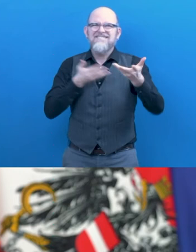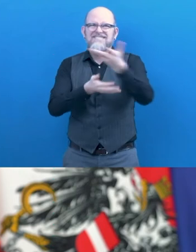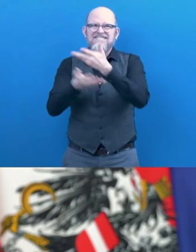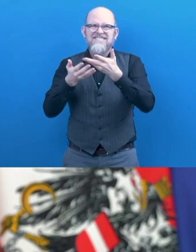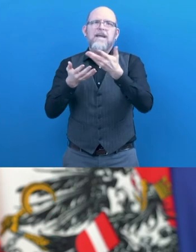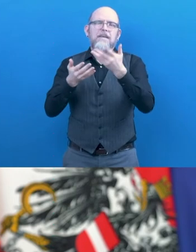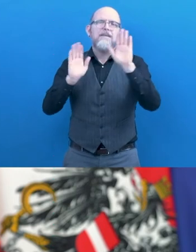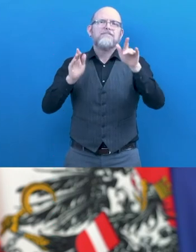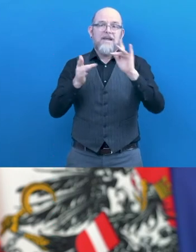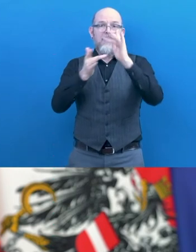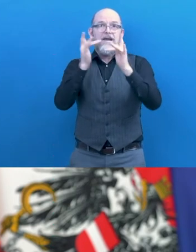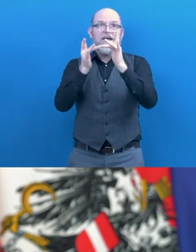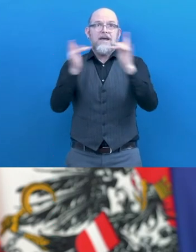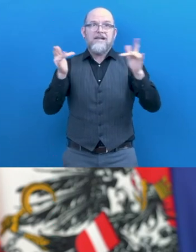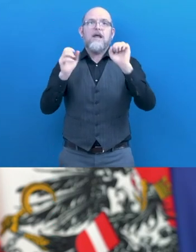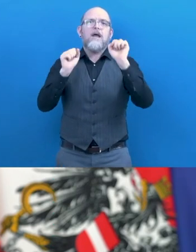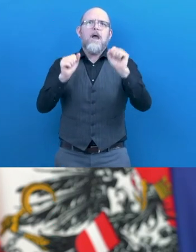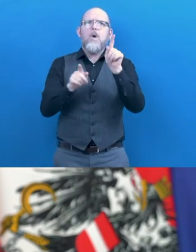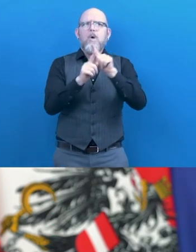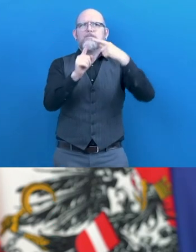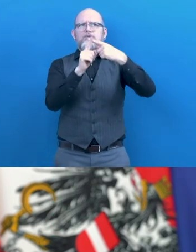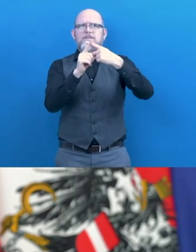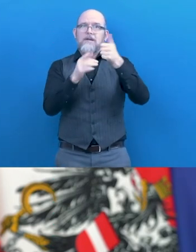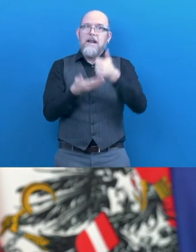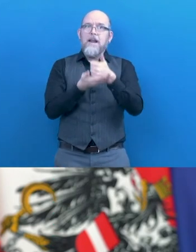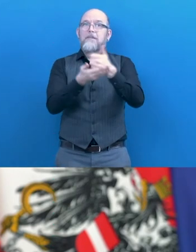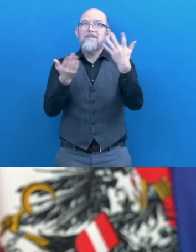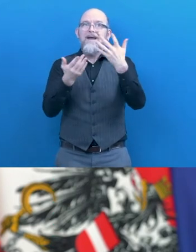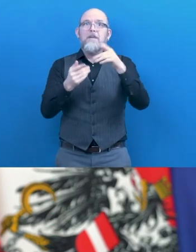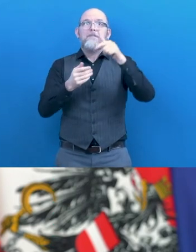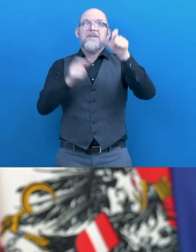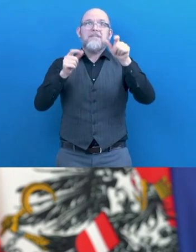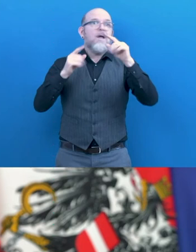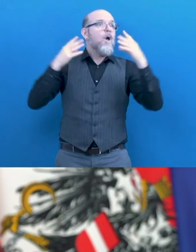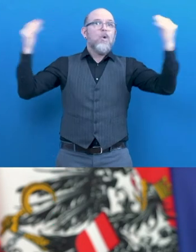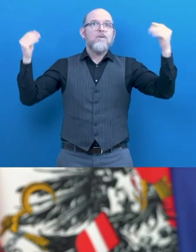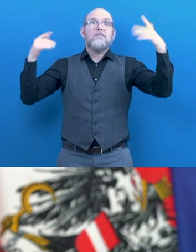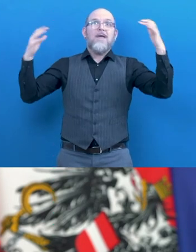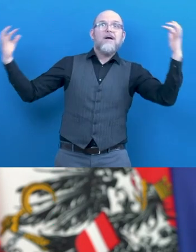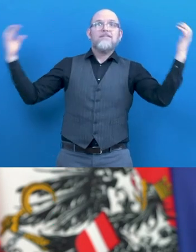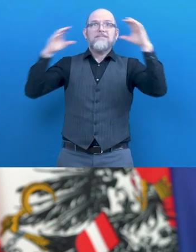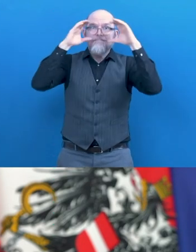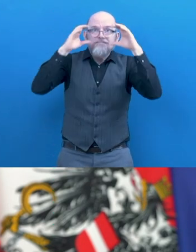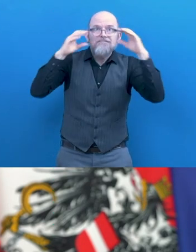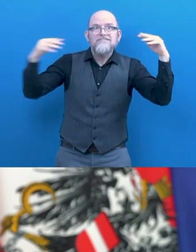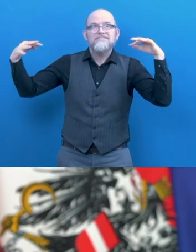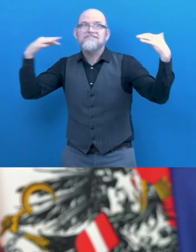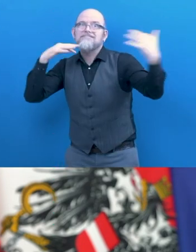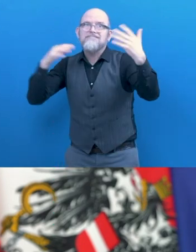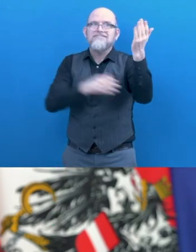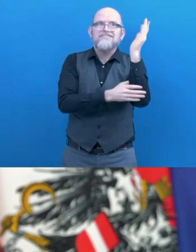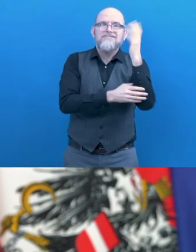views. The online format of this conference, however, also provides the opportunity to reach more people